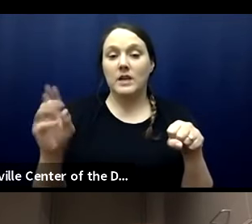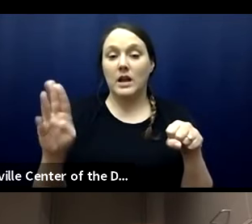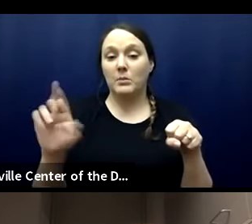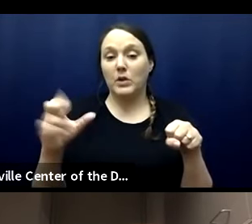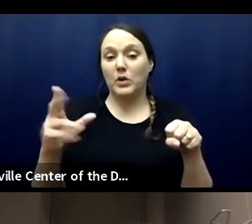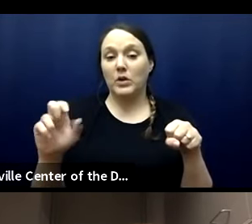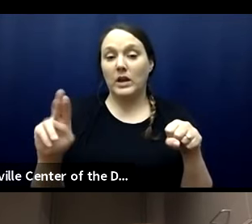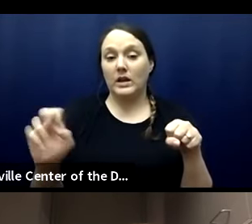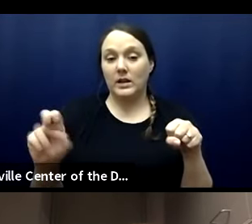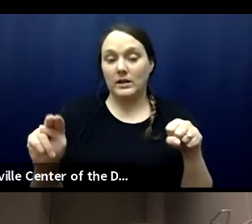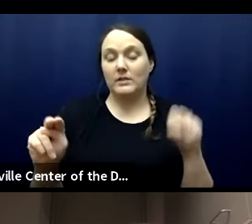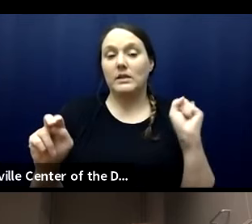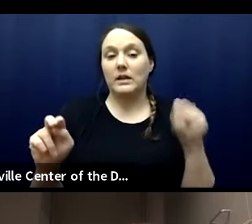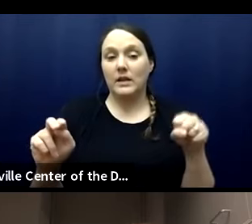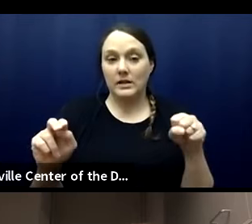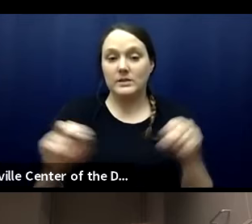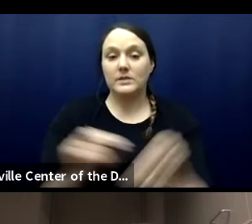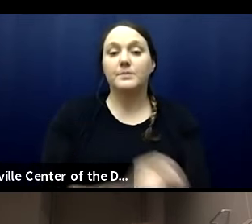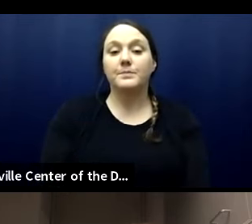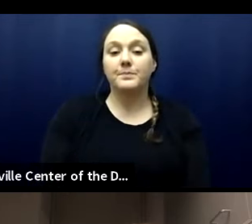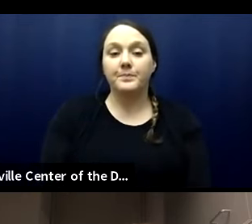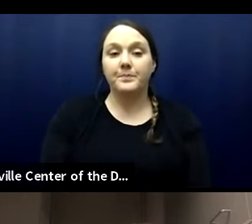Buchanan. Yes.